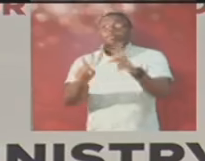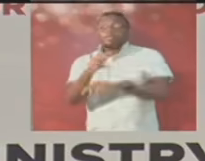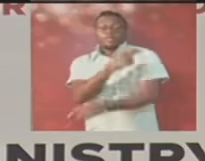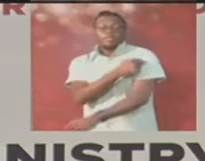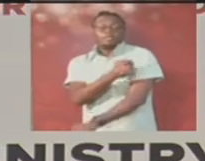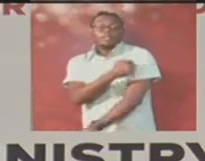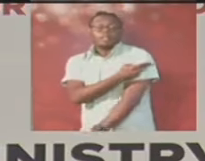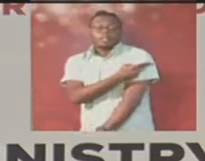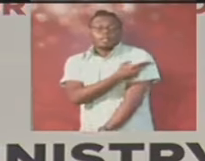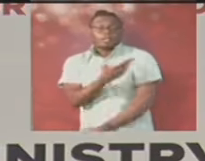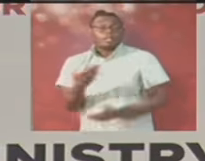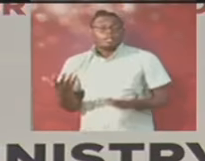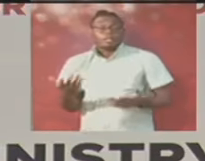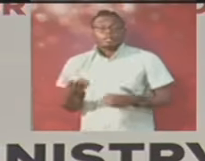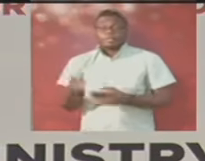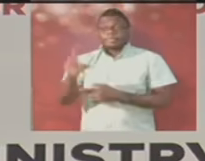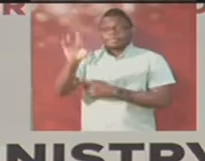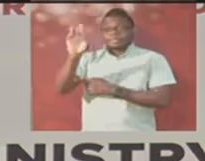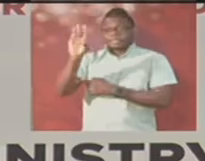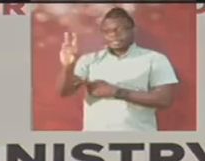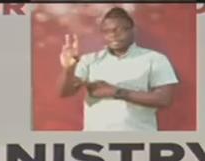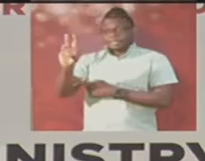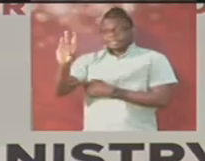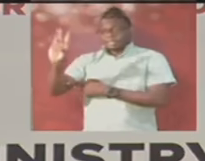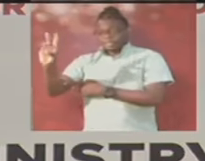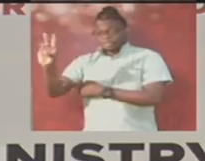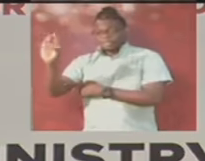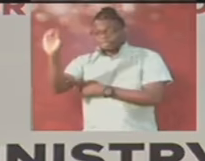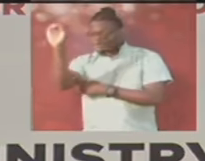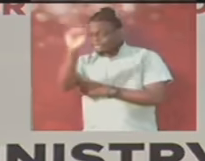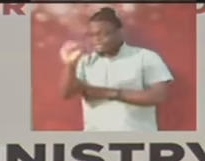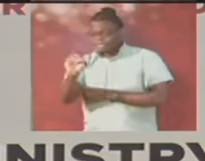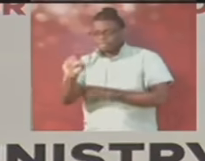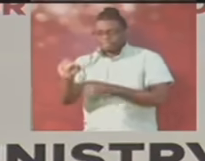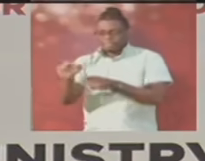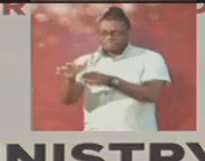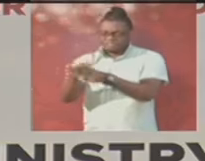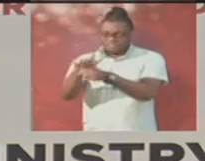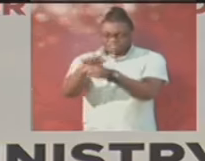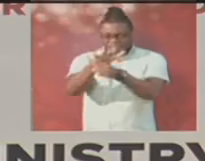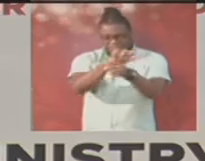at 66%. Could someone just please